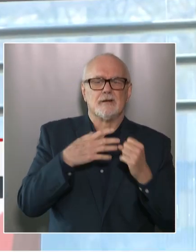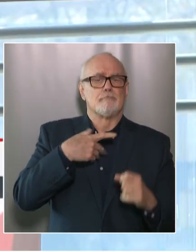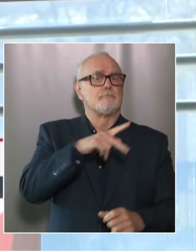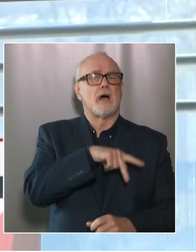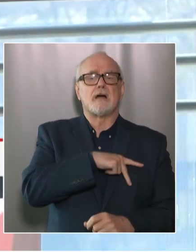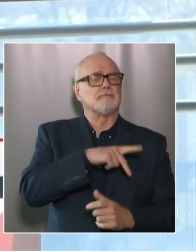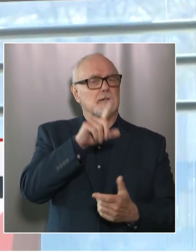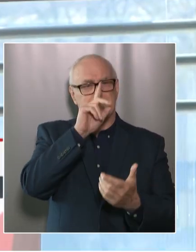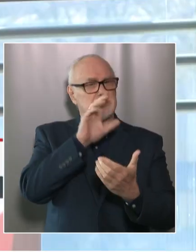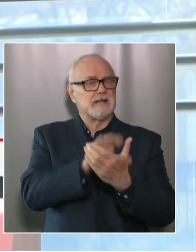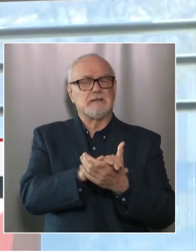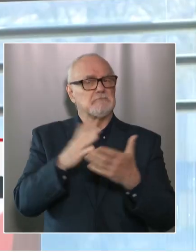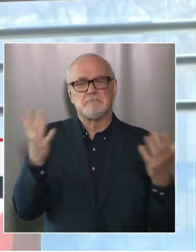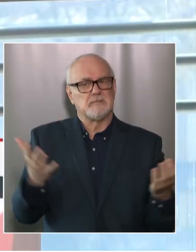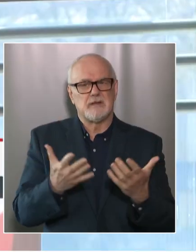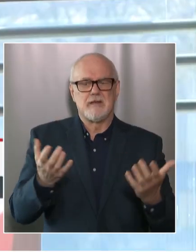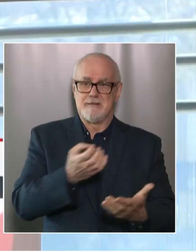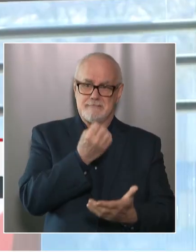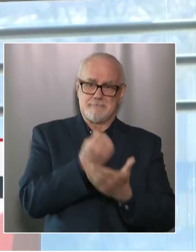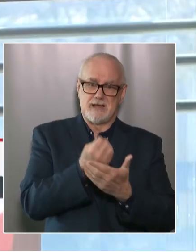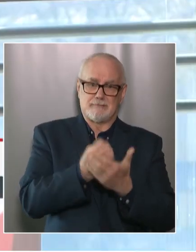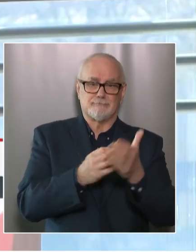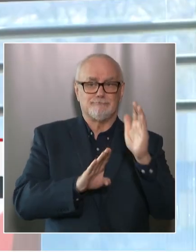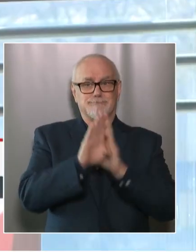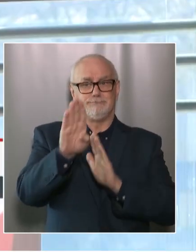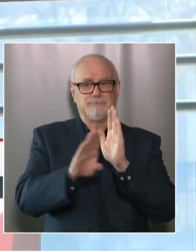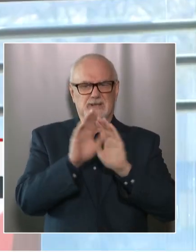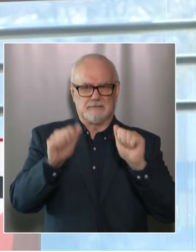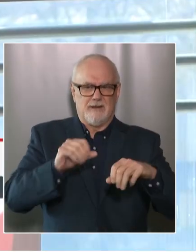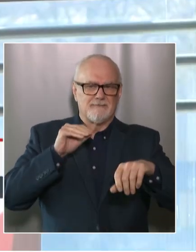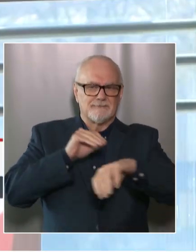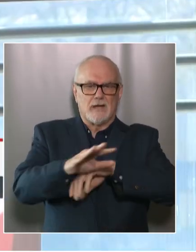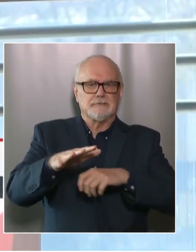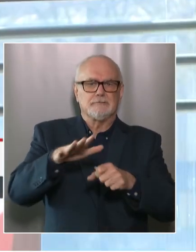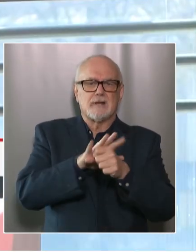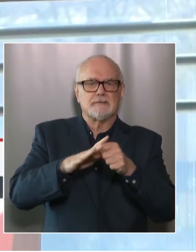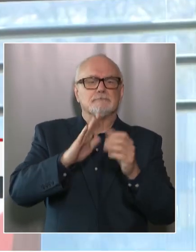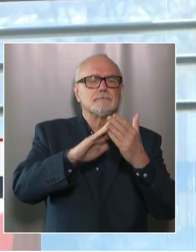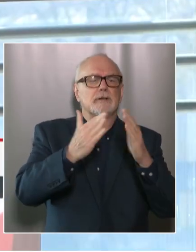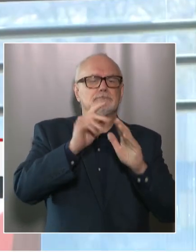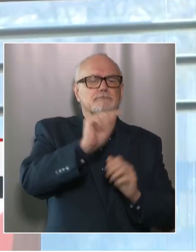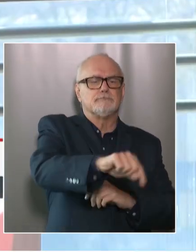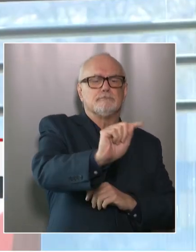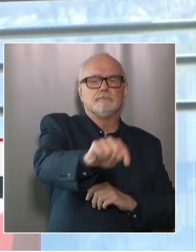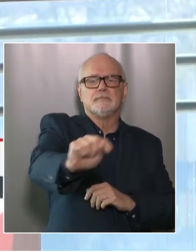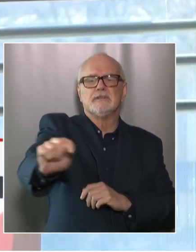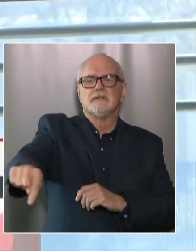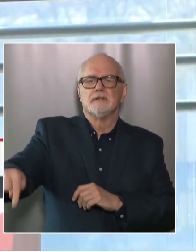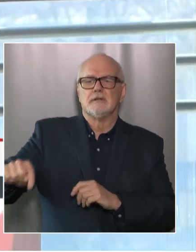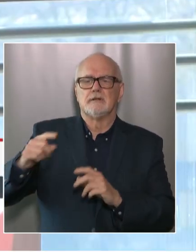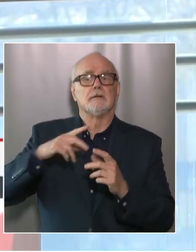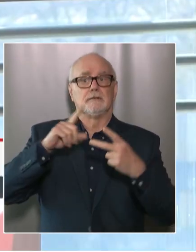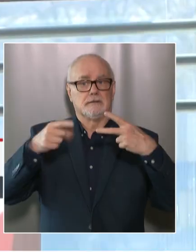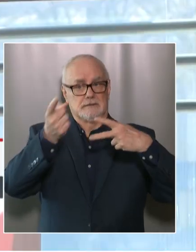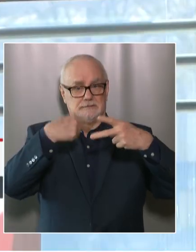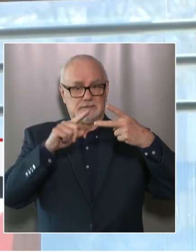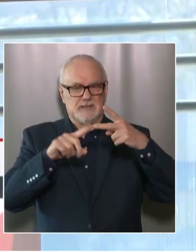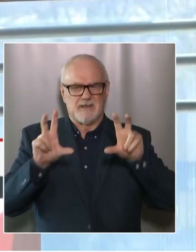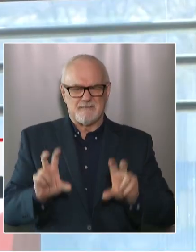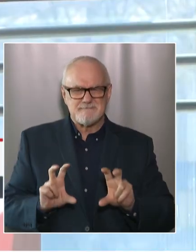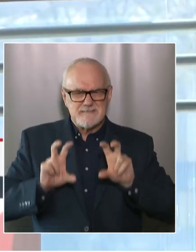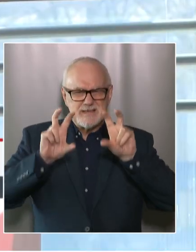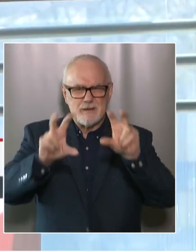that economic development transforms neighborhoods and it produces jobs, it creates opportunities for